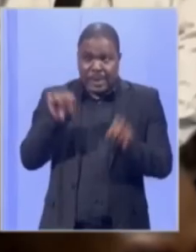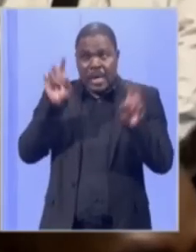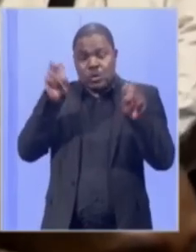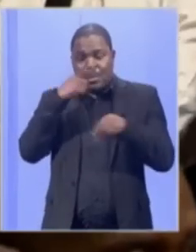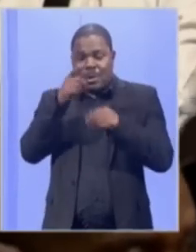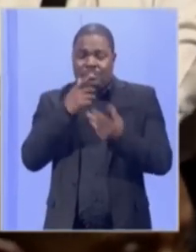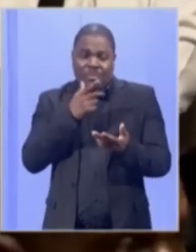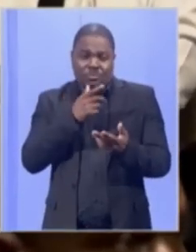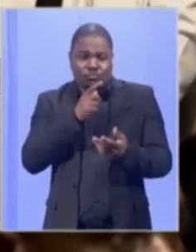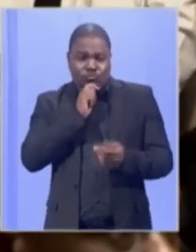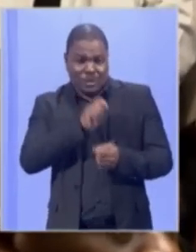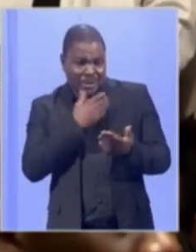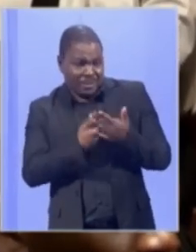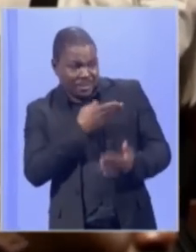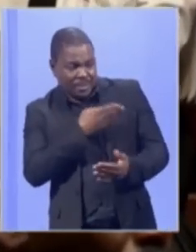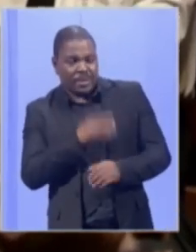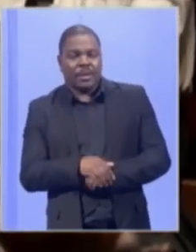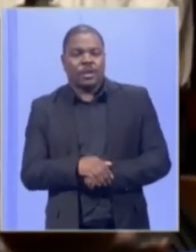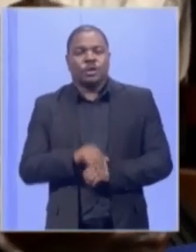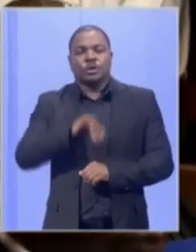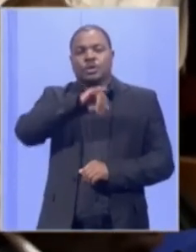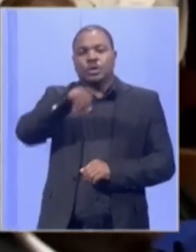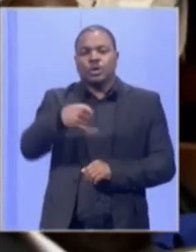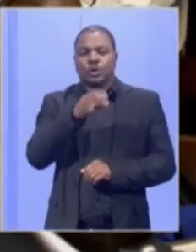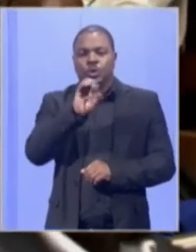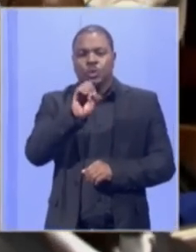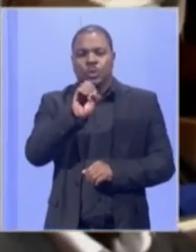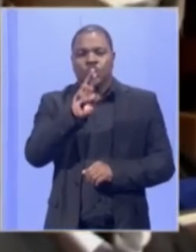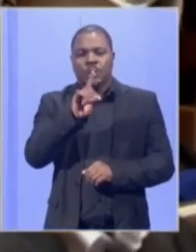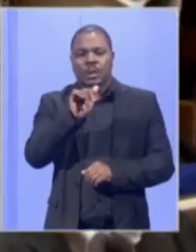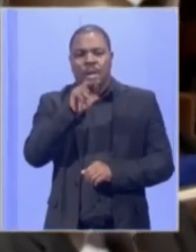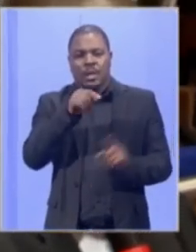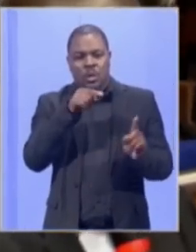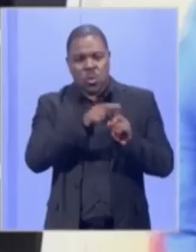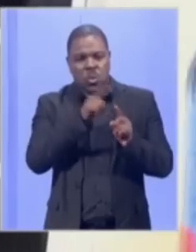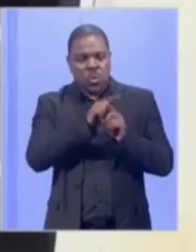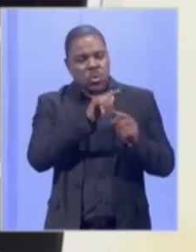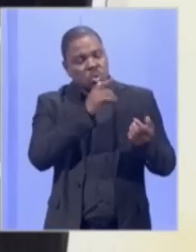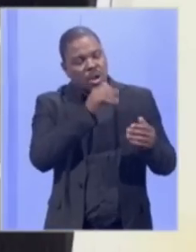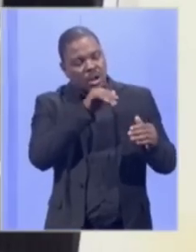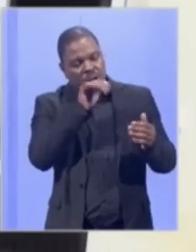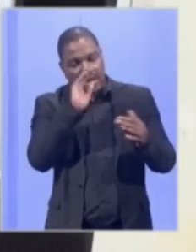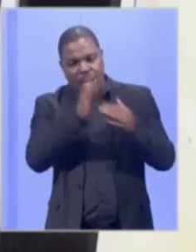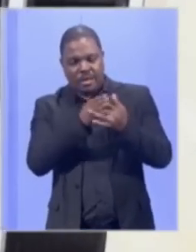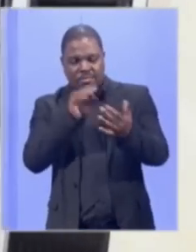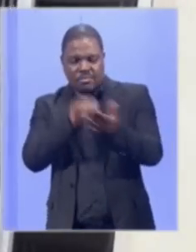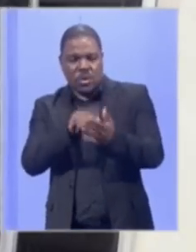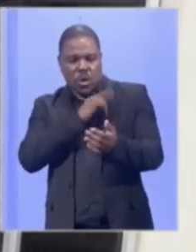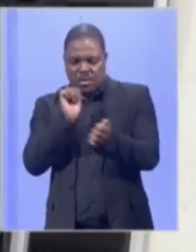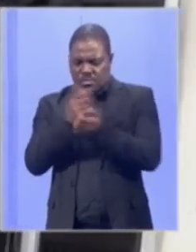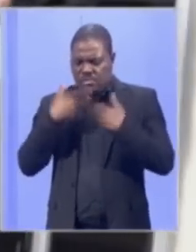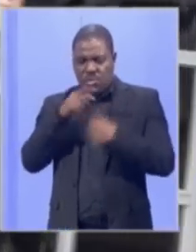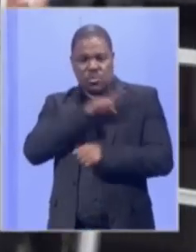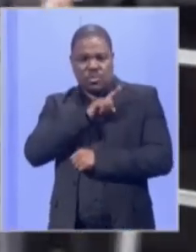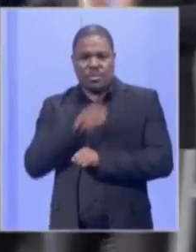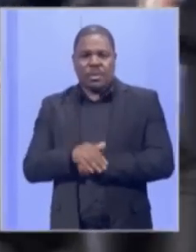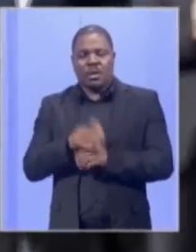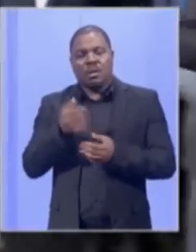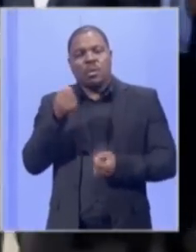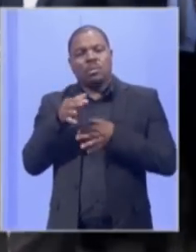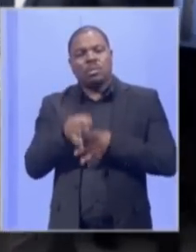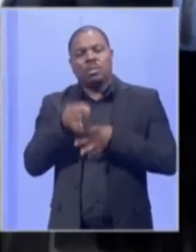issue. La ho le jwalo Jordan o boetse o hlahletse phepetso e malebana le botshwaro ha hae nyewe ena e buseditswe morao fihla ka la